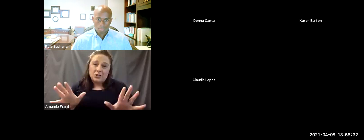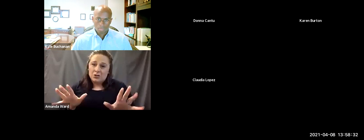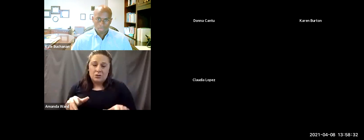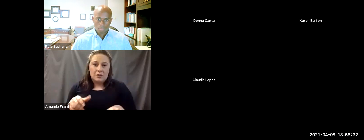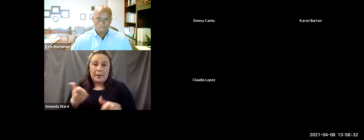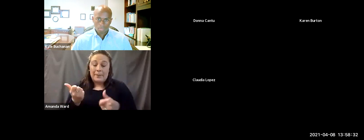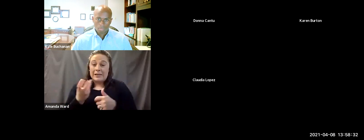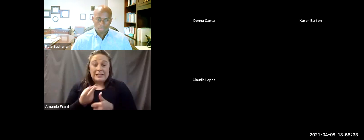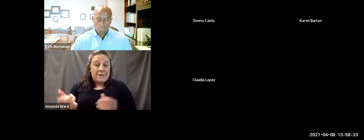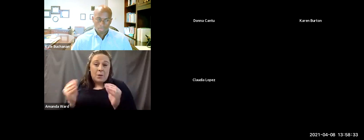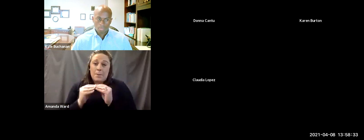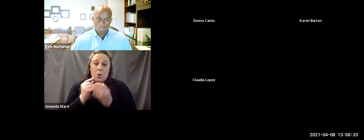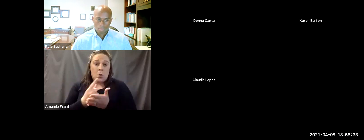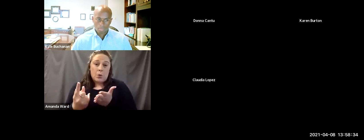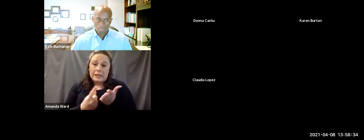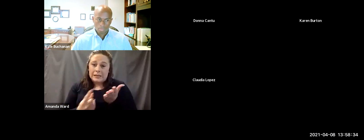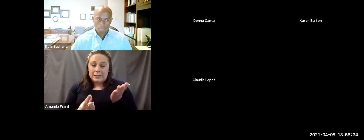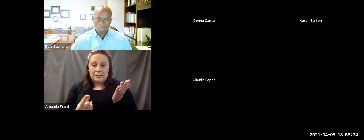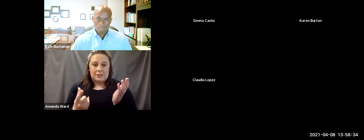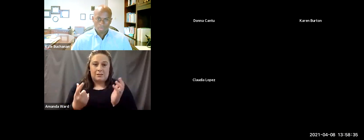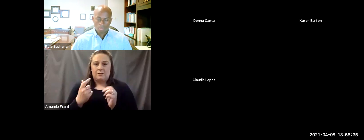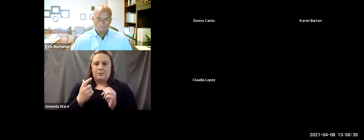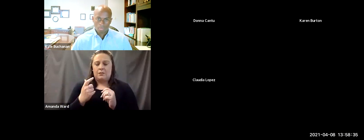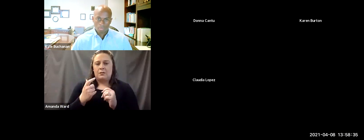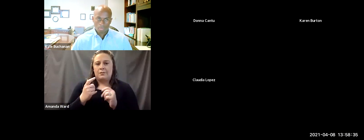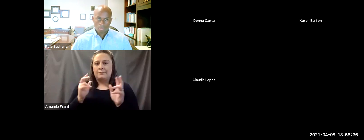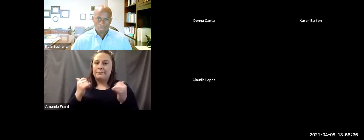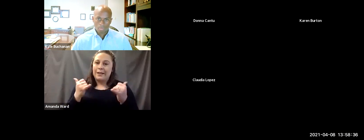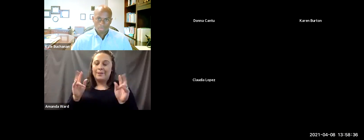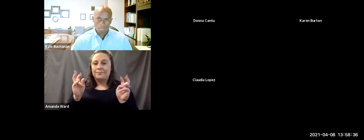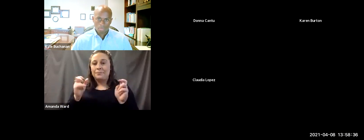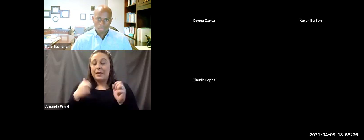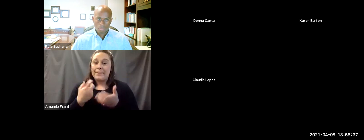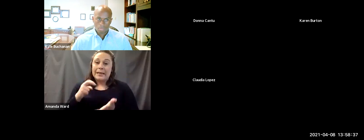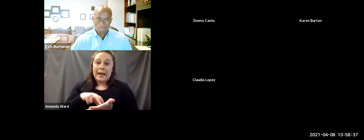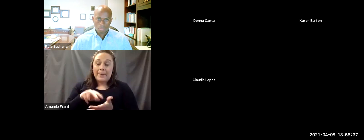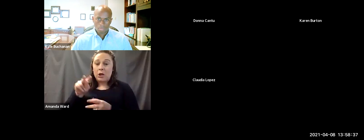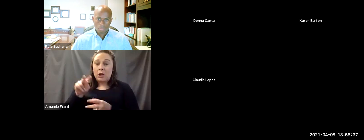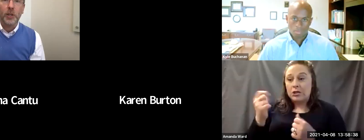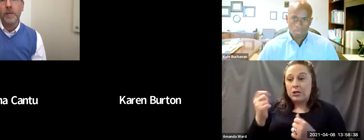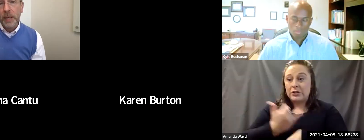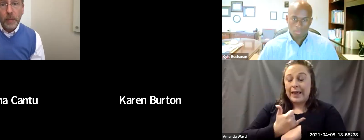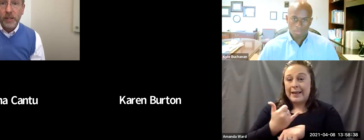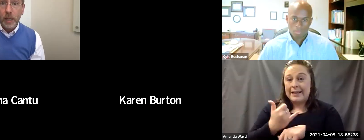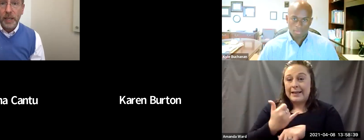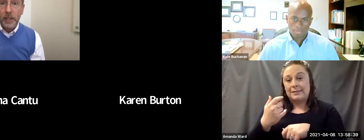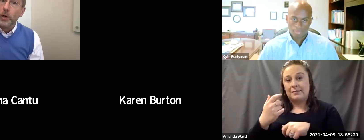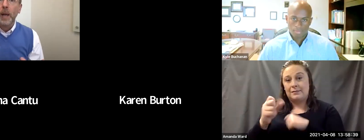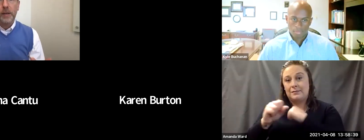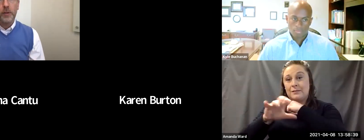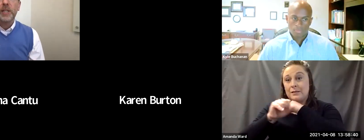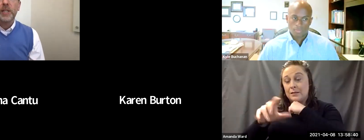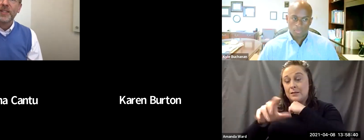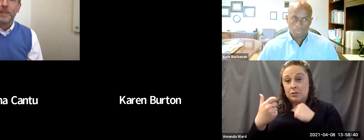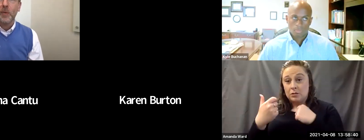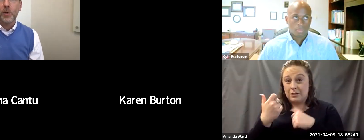more weeks where we're going to play this. Okay, I'm going to get up and I'm going to look at today's headlines. And what is that? Do I have a pit in my stomach, or